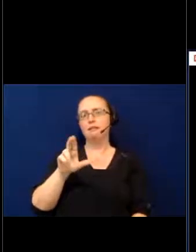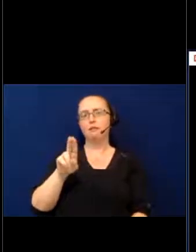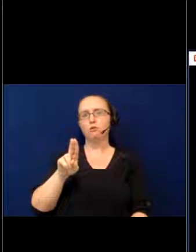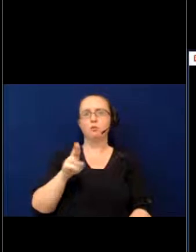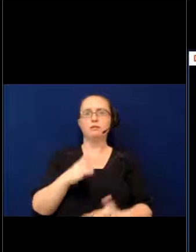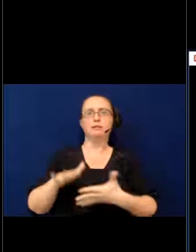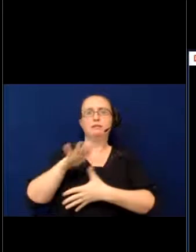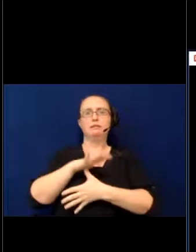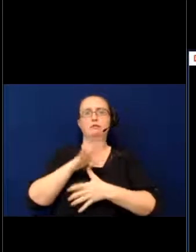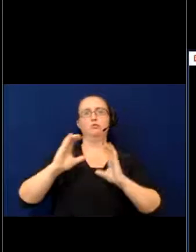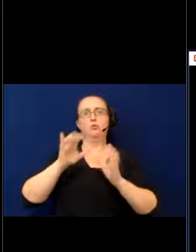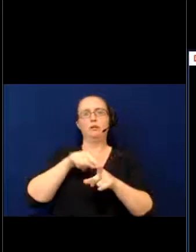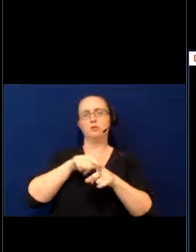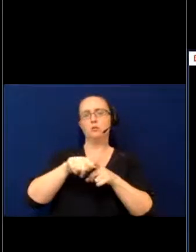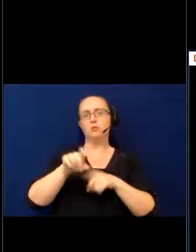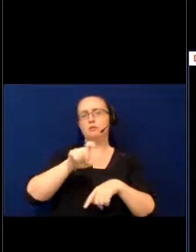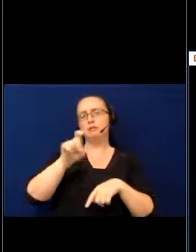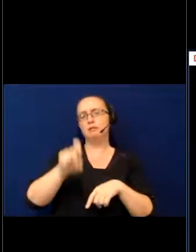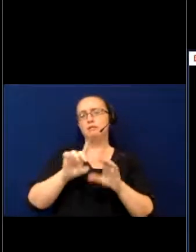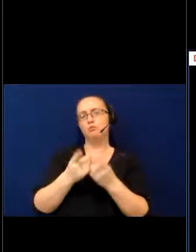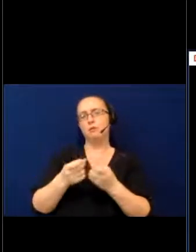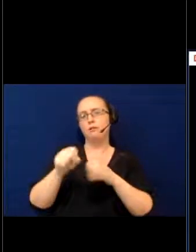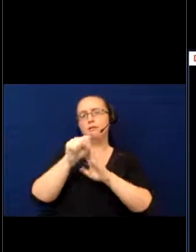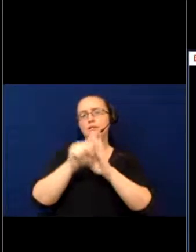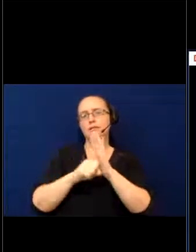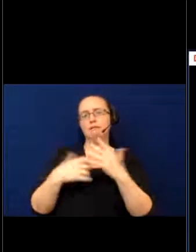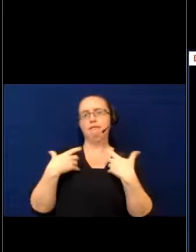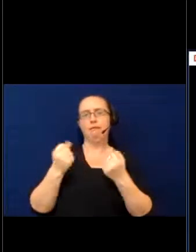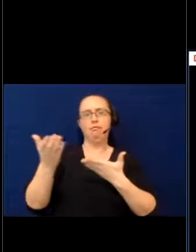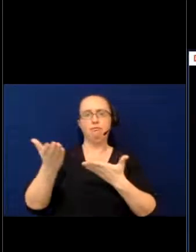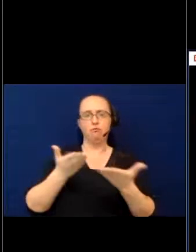with the Texas Department of State Health Services, DSHS.